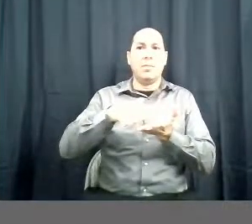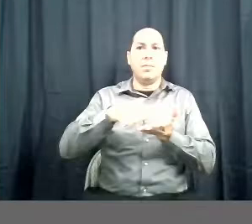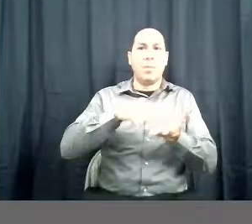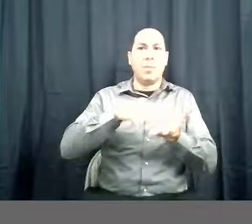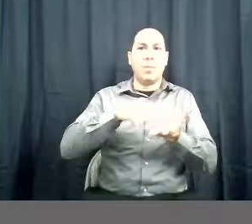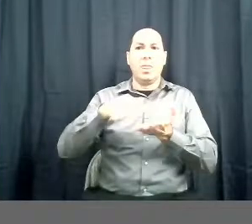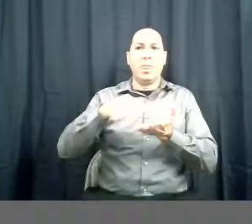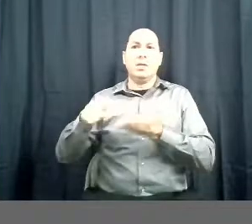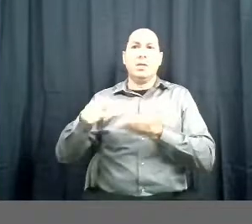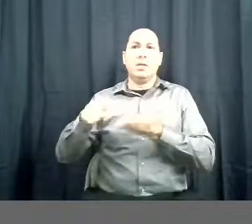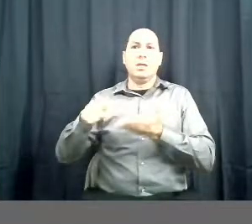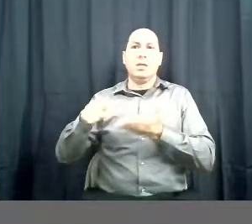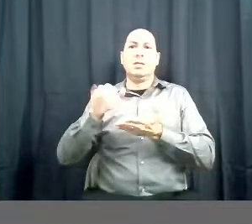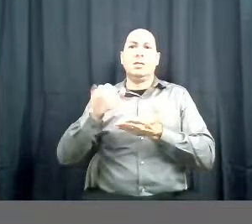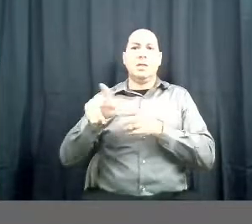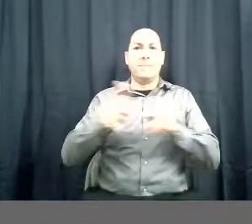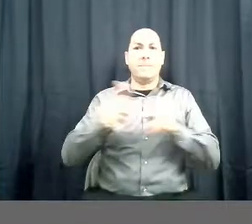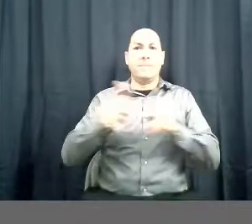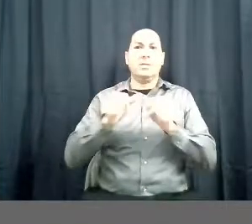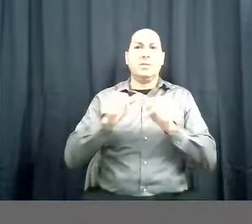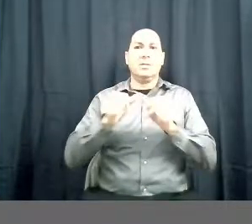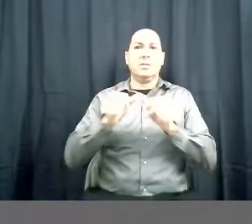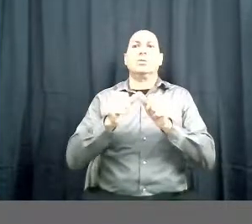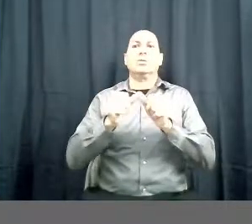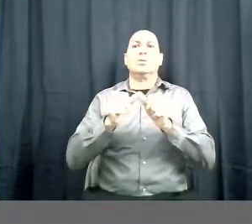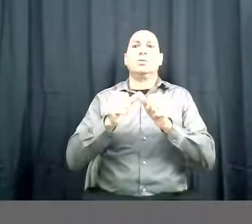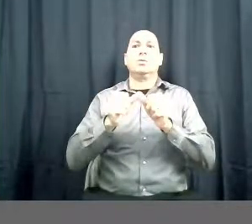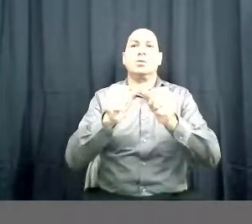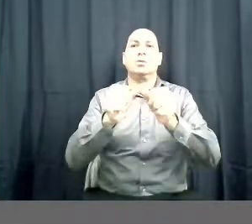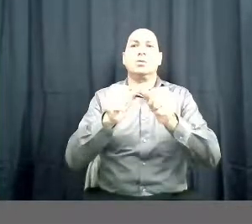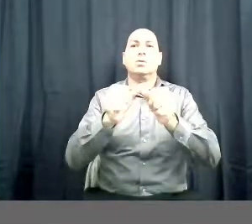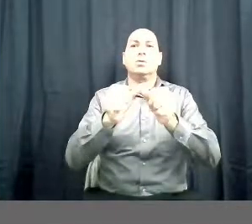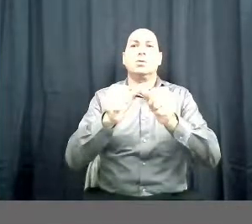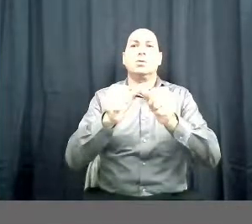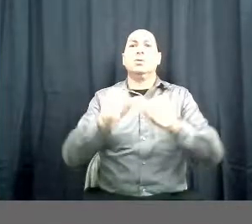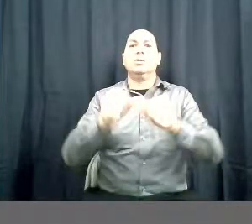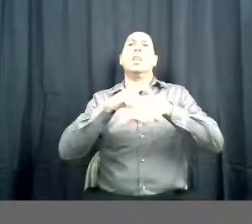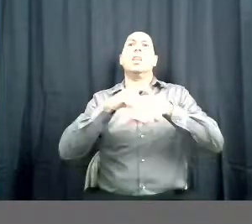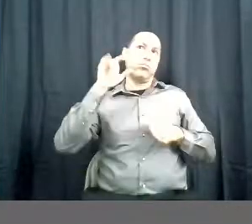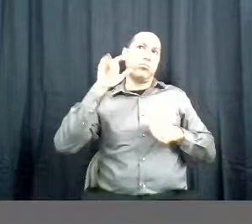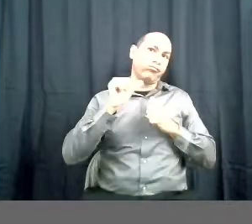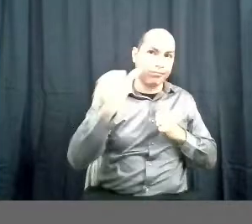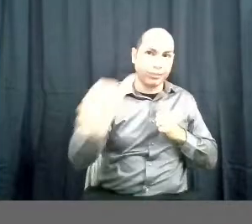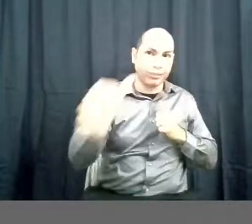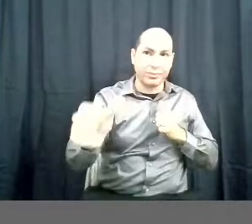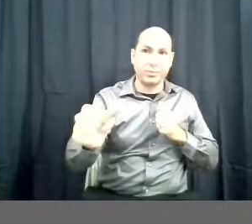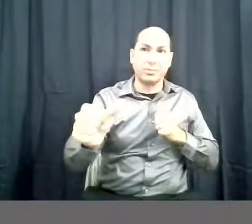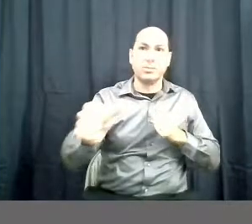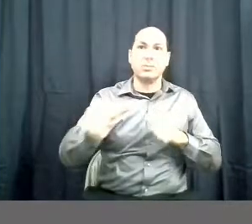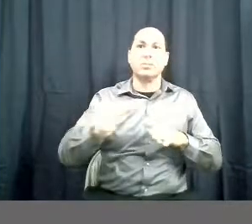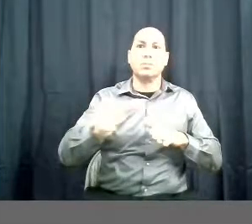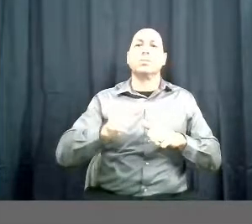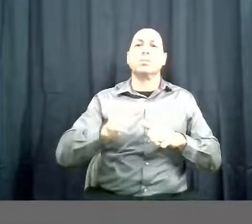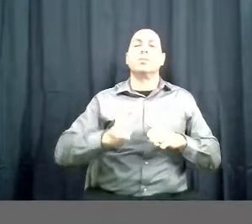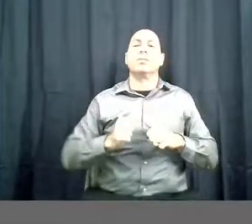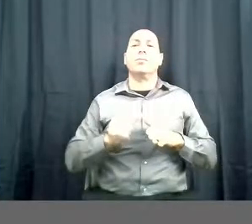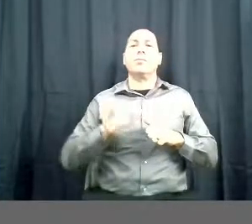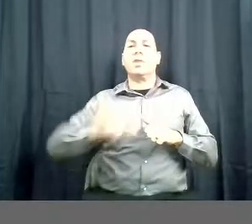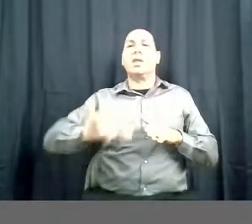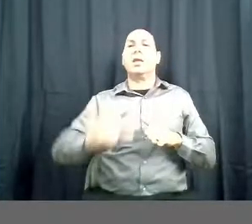projections. The longer-term projections are showing that, unfortunately, structural reforms have been delayed or